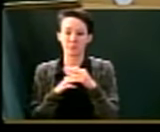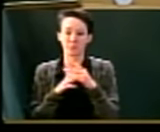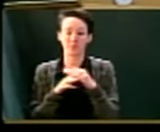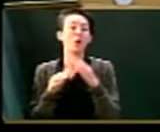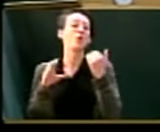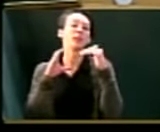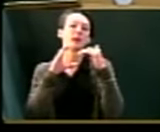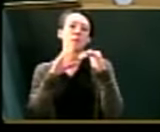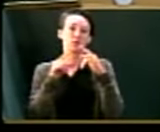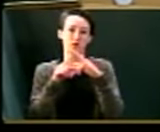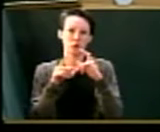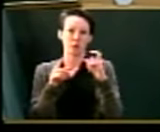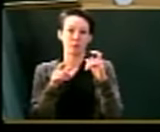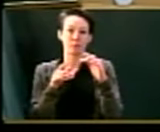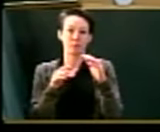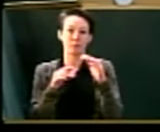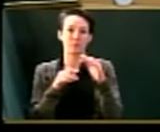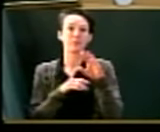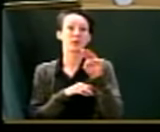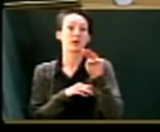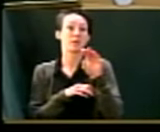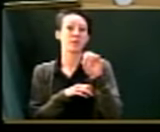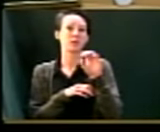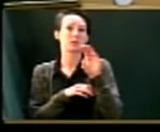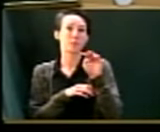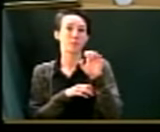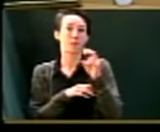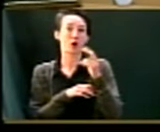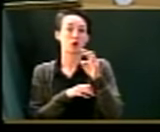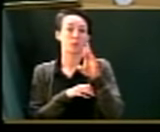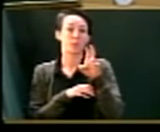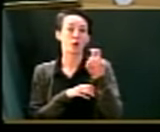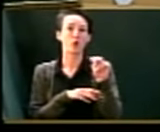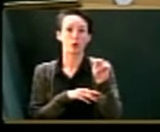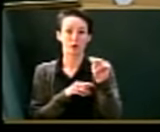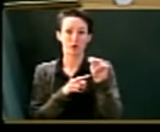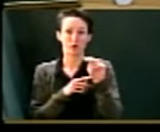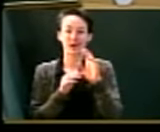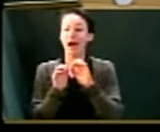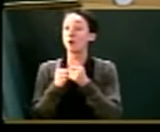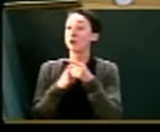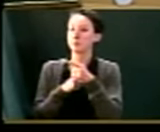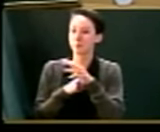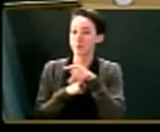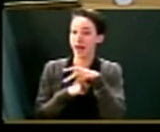the email from Ms. Mashburn. How are you, Pat?